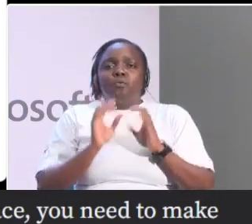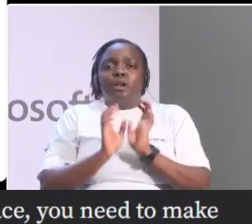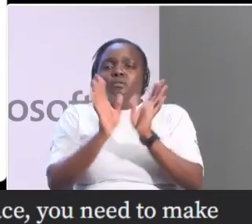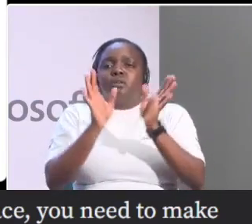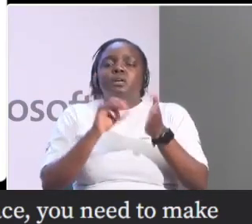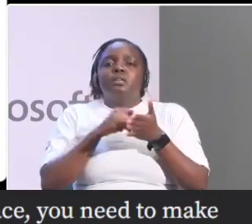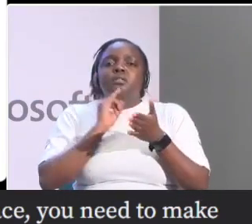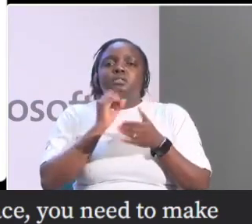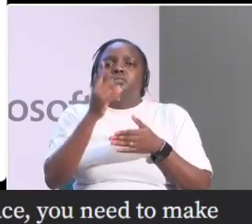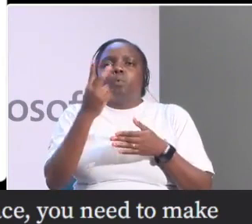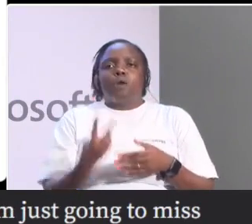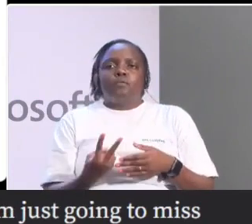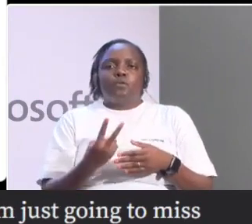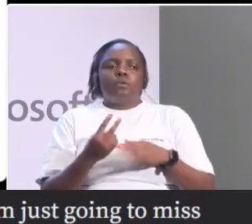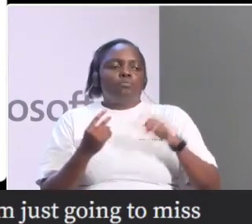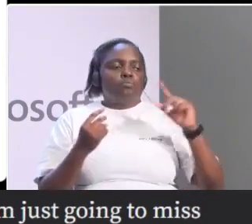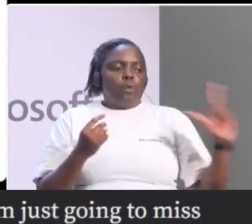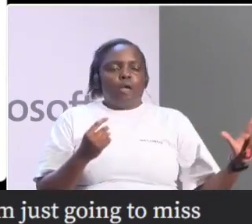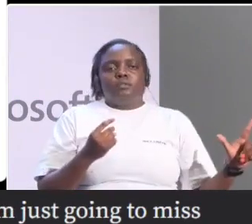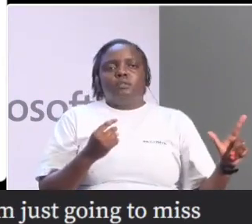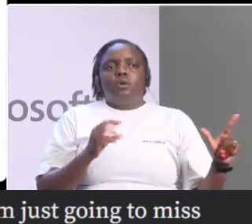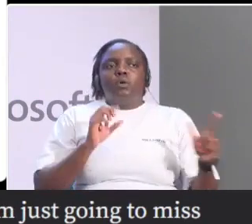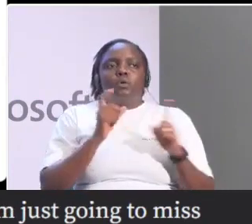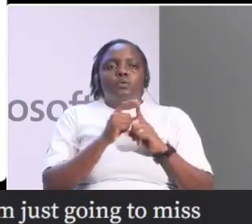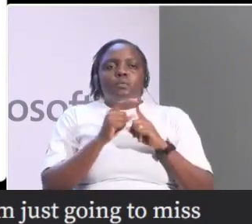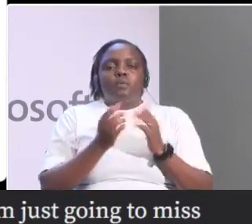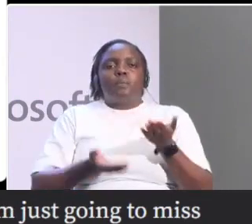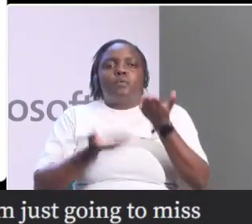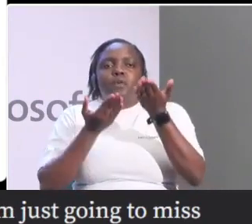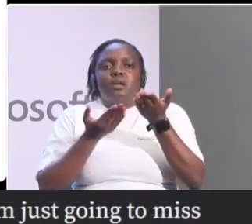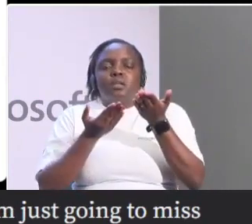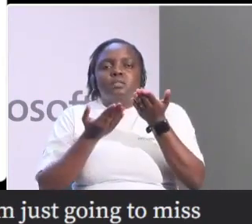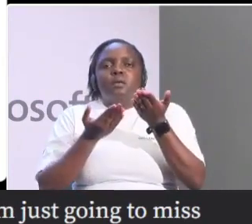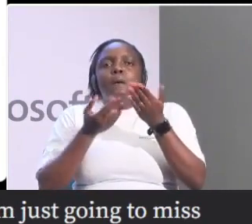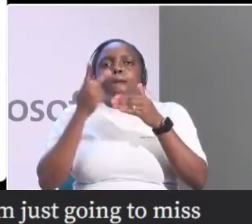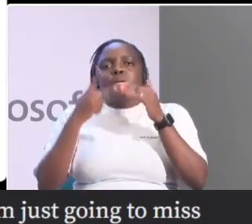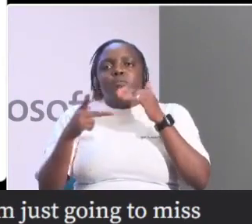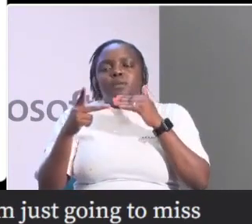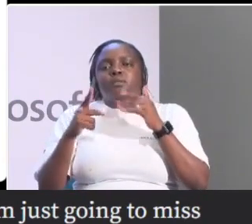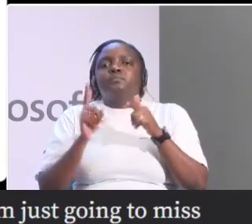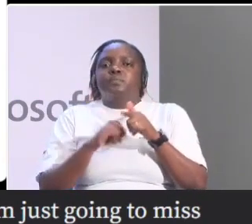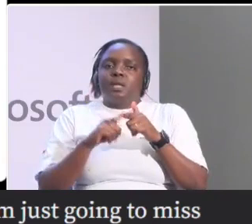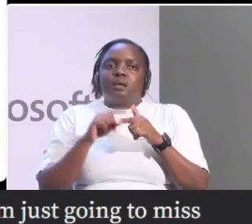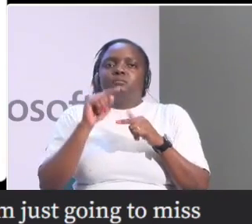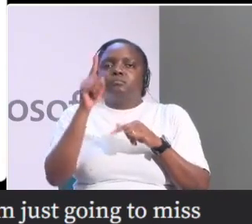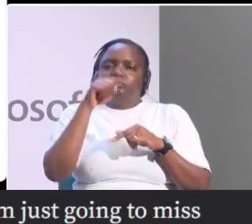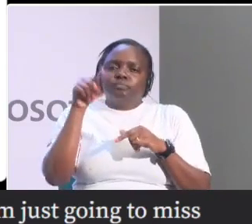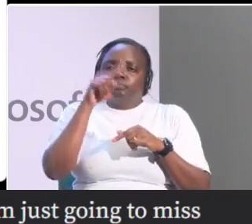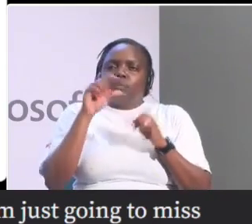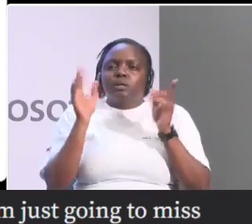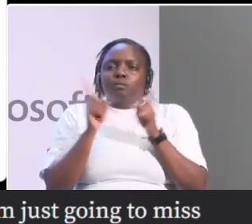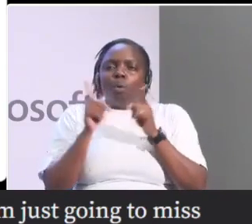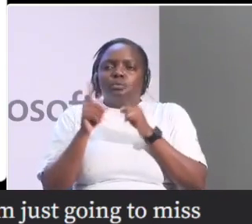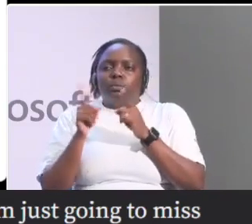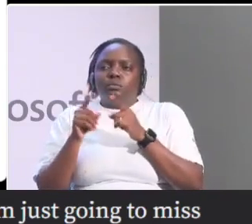slide is in two halves. On the left half, you have the words provider's perspective. And then you have lots of little circles saying